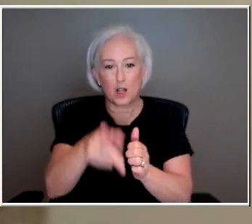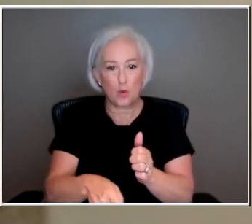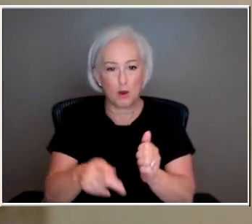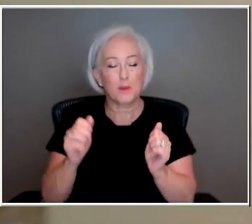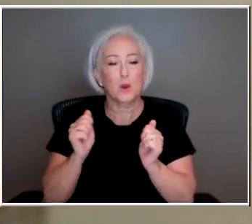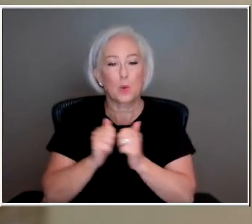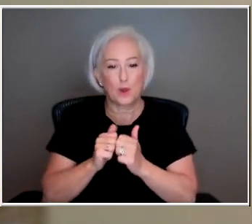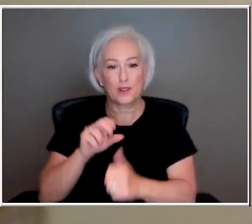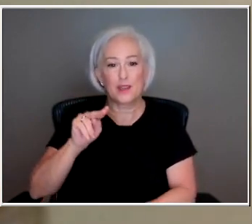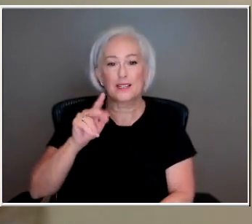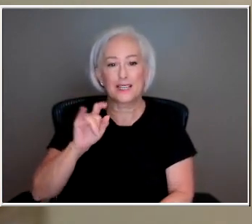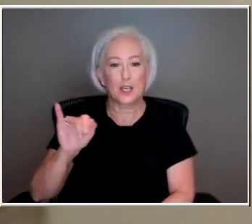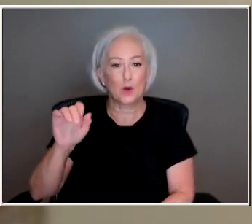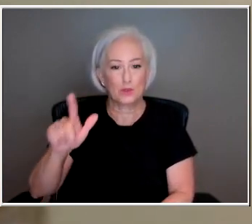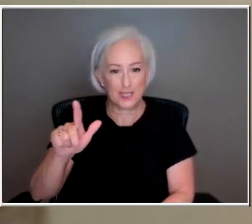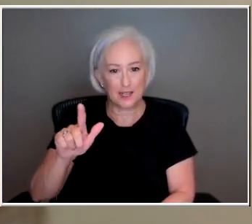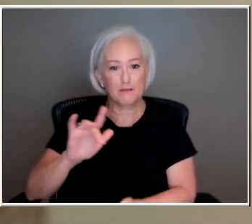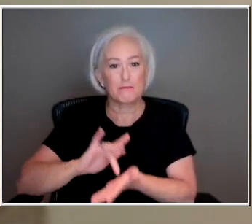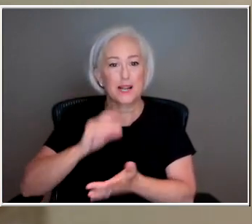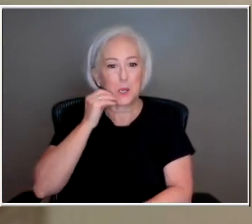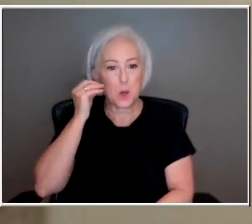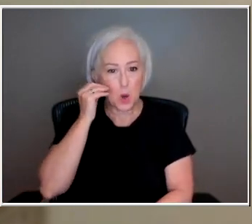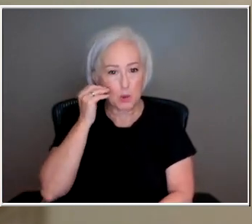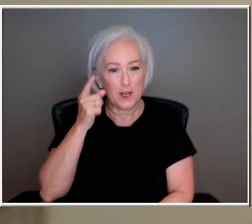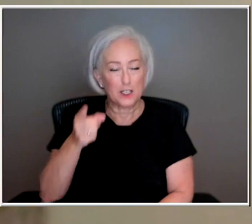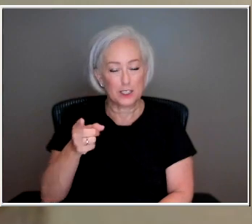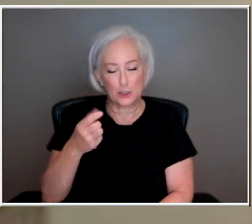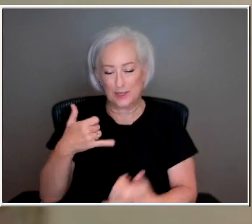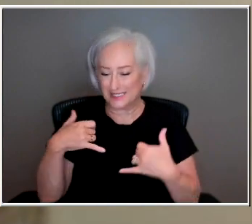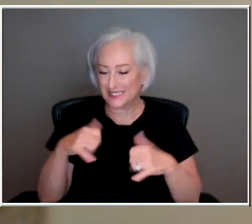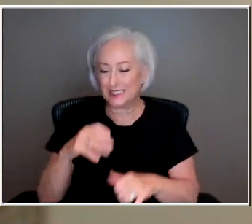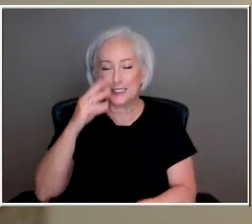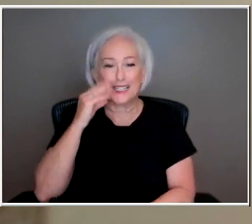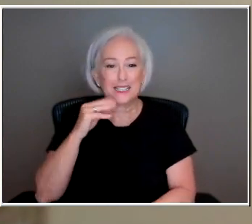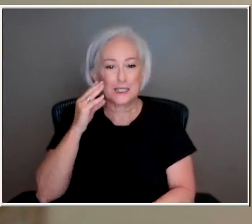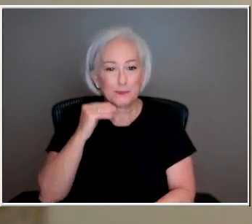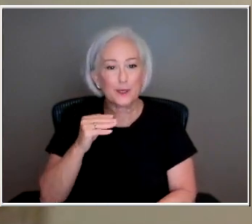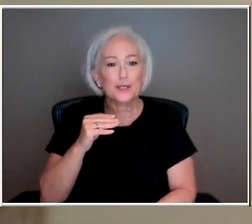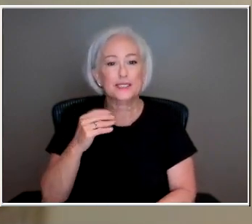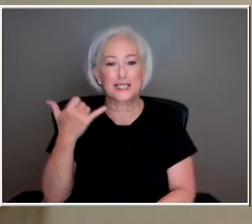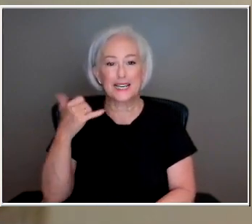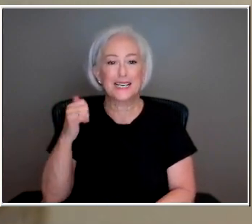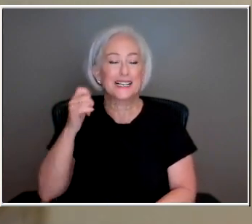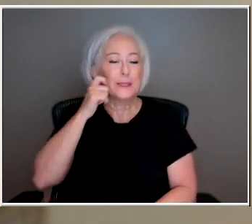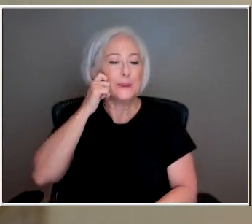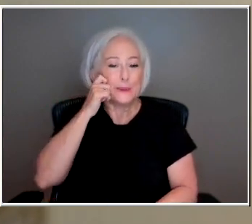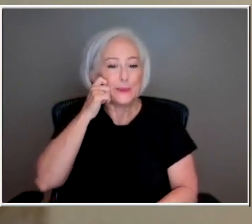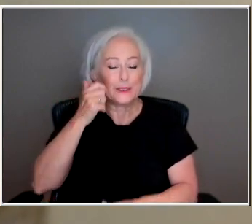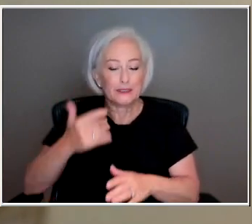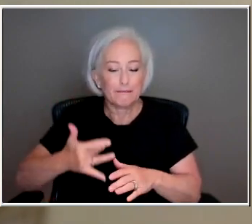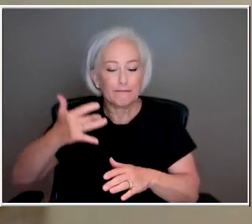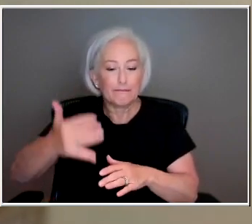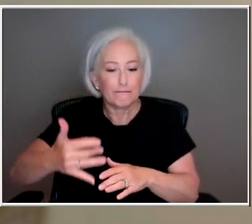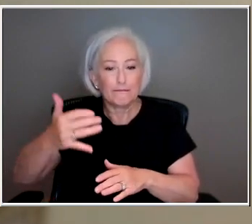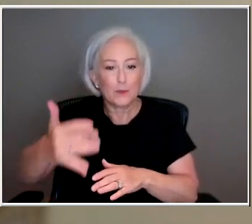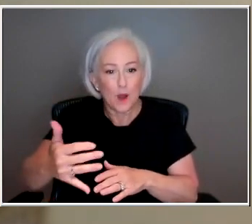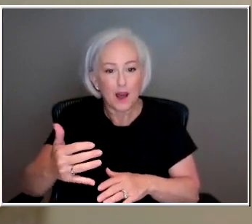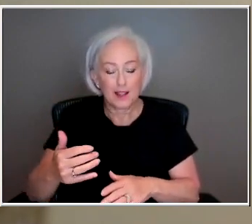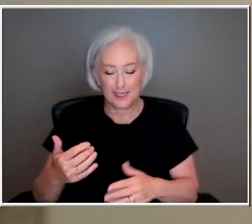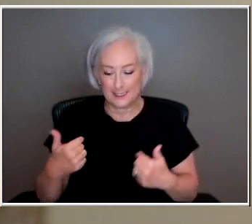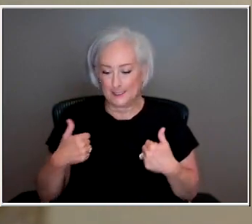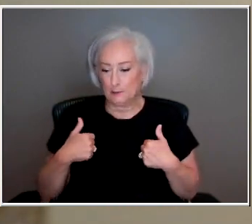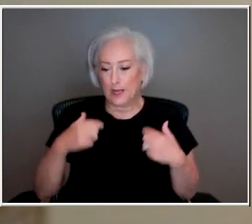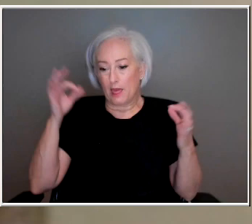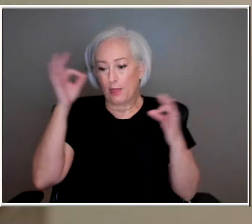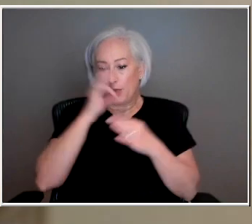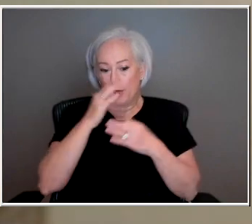like rebounding jaundice at the time, and they just wanted to check on that. And at the time, we had no idea about her having complex medical issues past